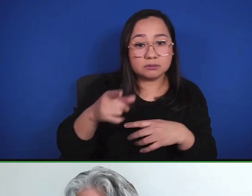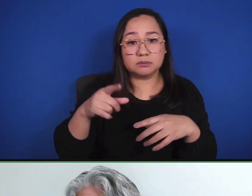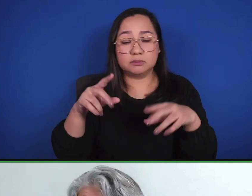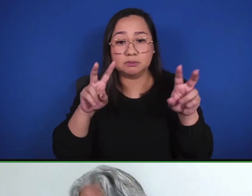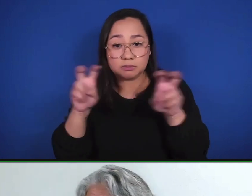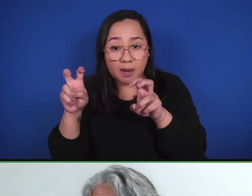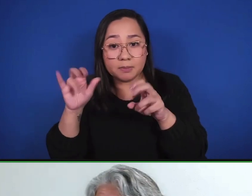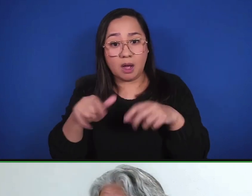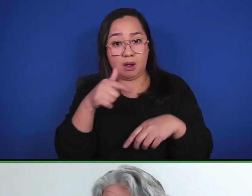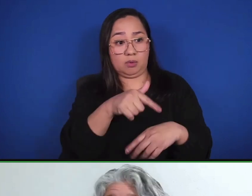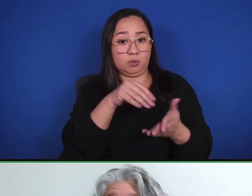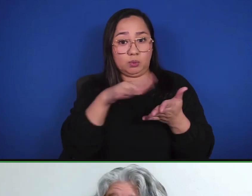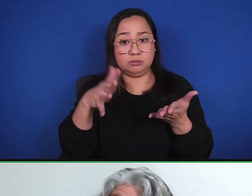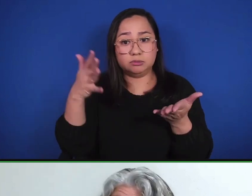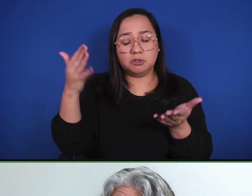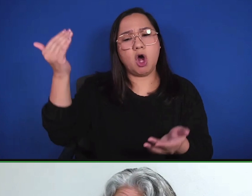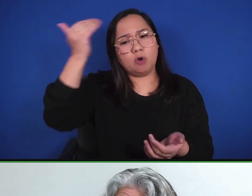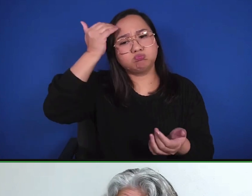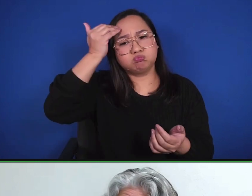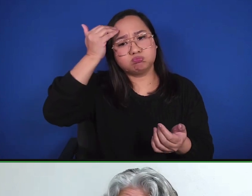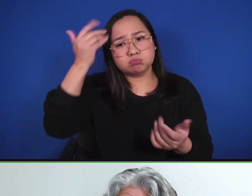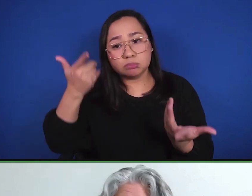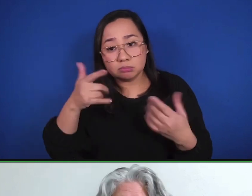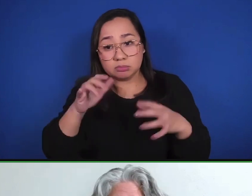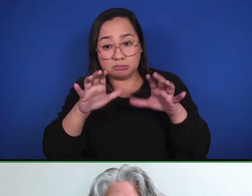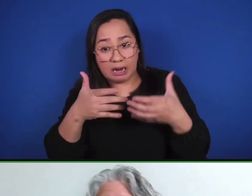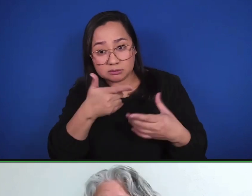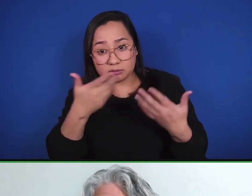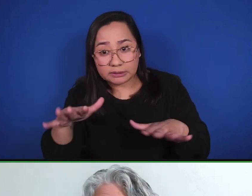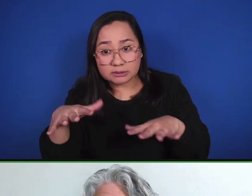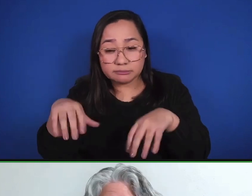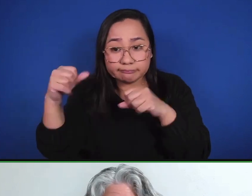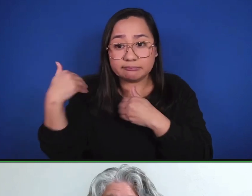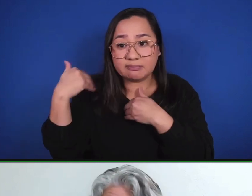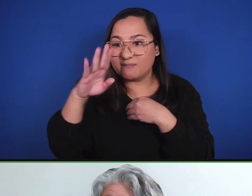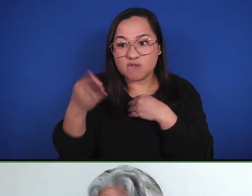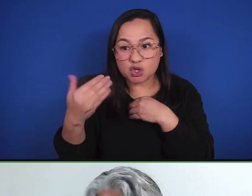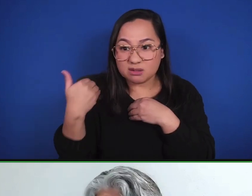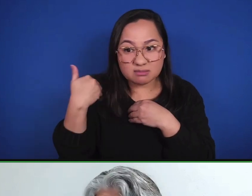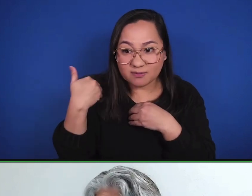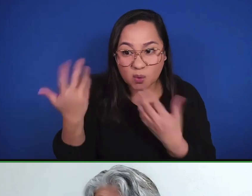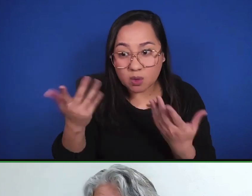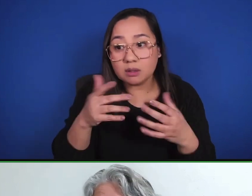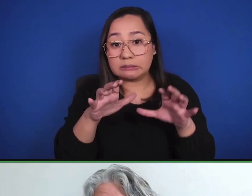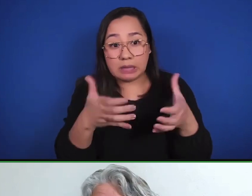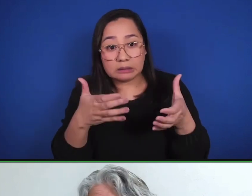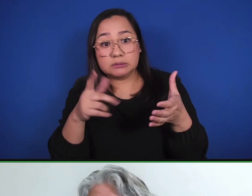had before? Is it a class that's going to have a lot of vocabulary that's new that they're going to need to